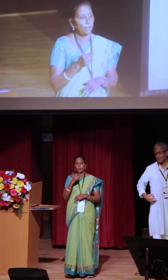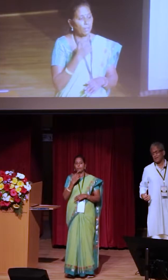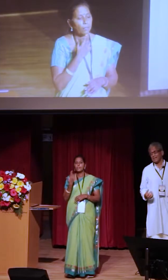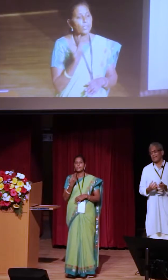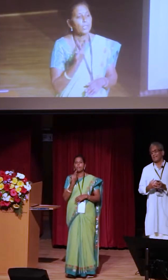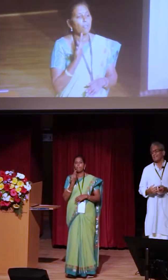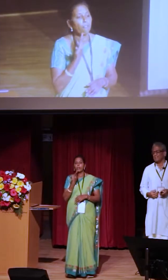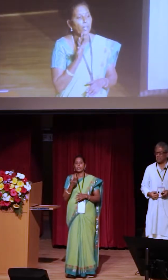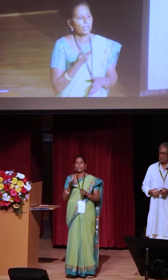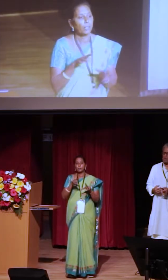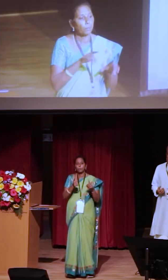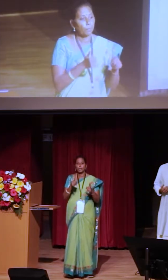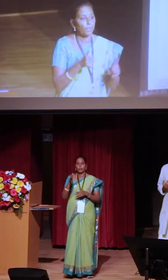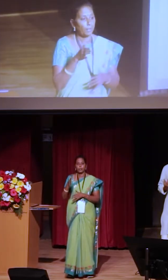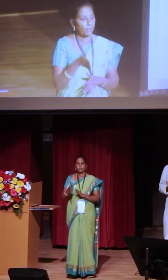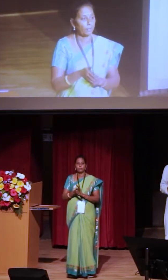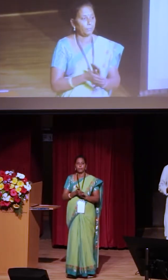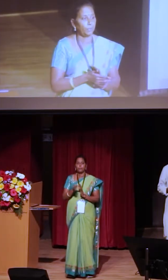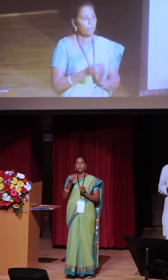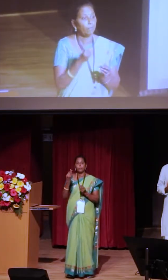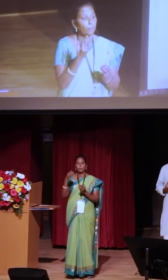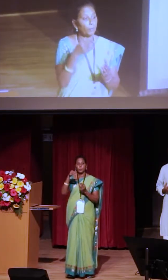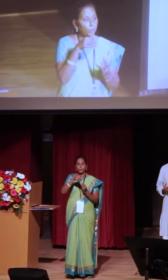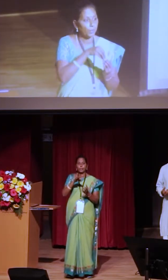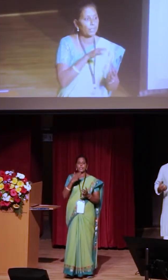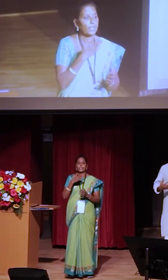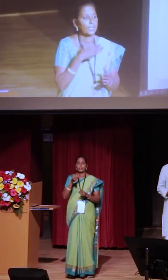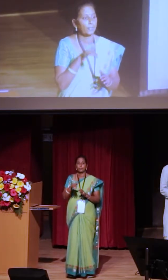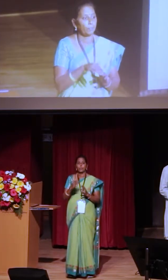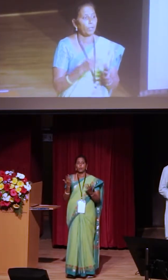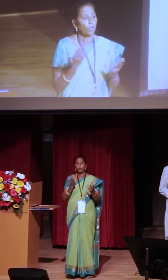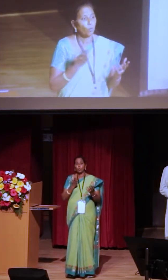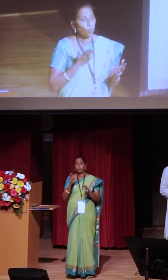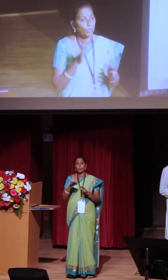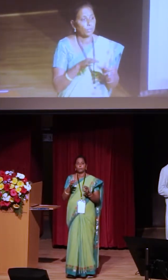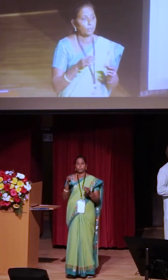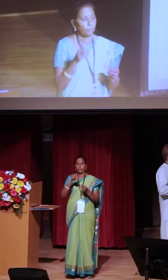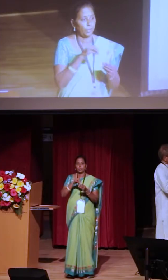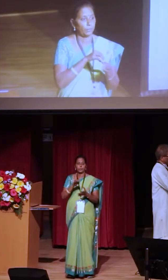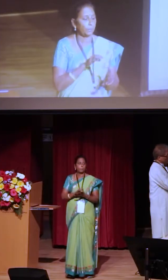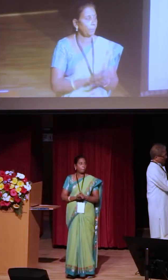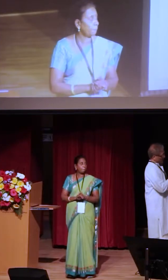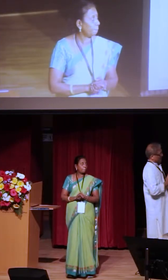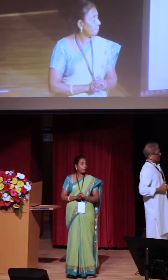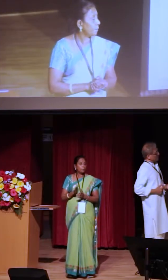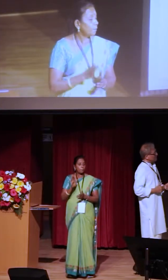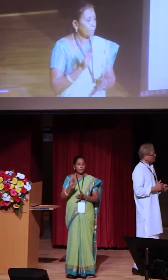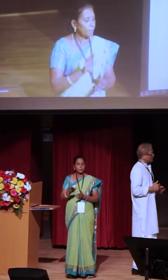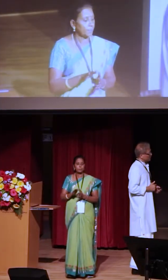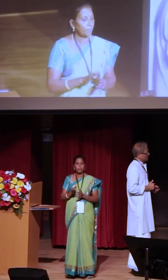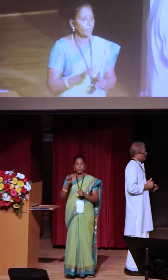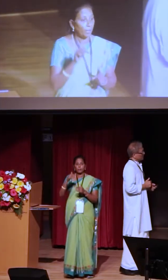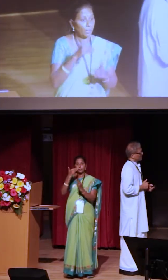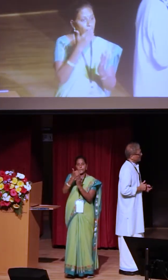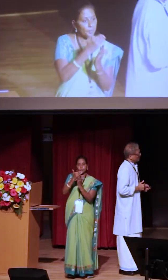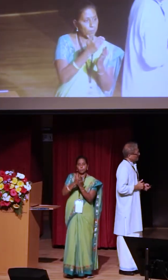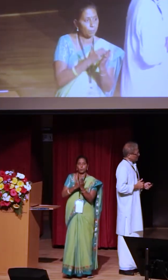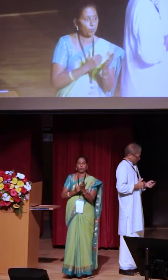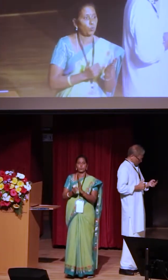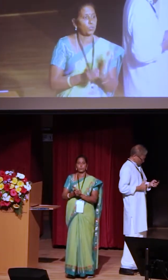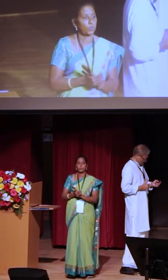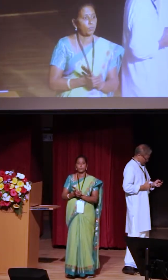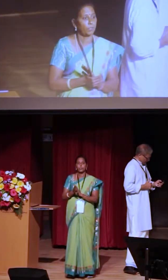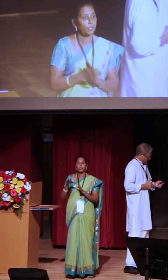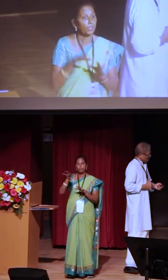when are you playing again? They are not saying, your computing class coming up, I don't want to go. They wanted it every time. But in this process,